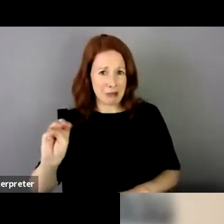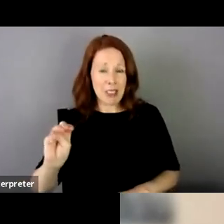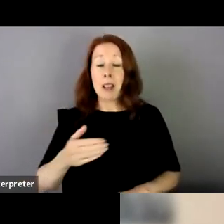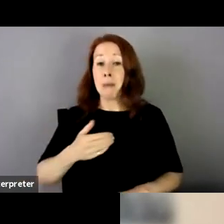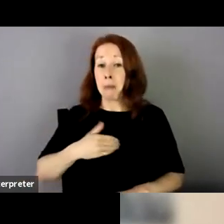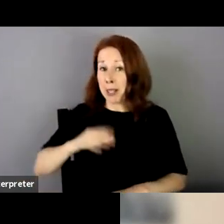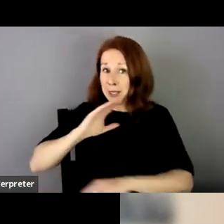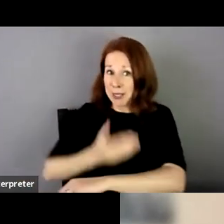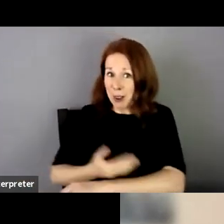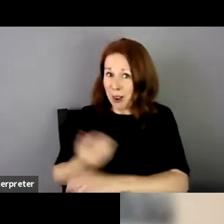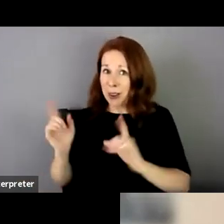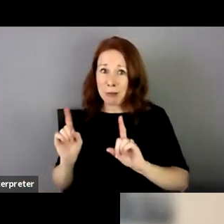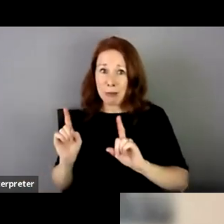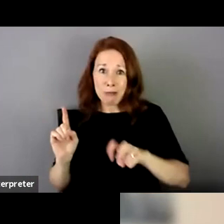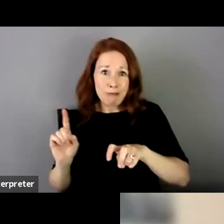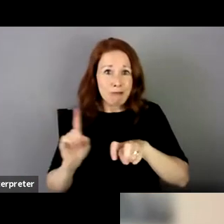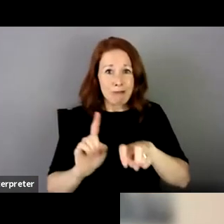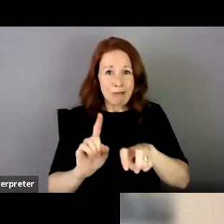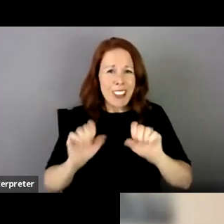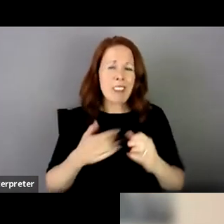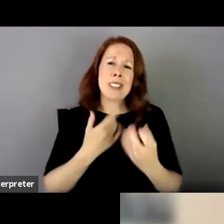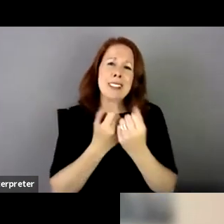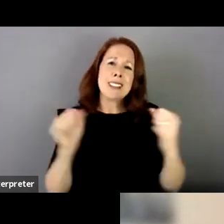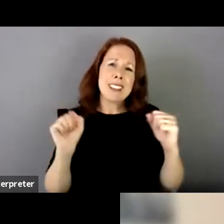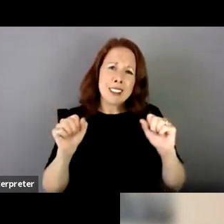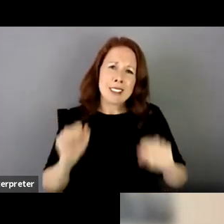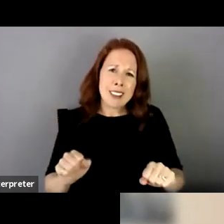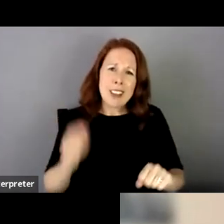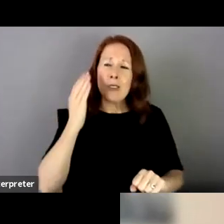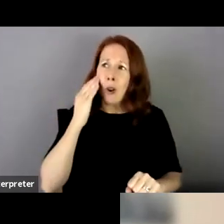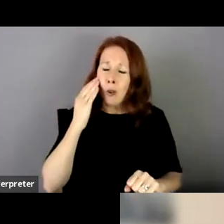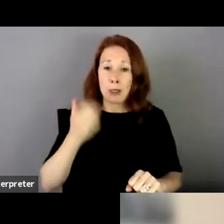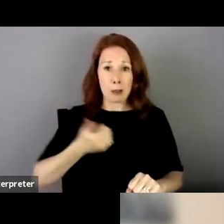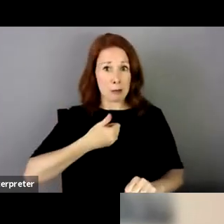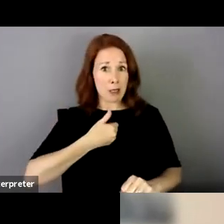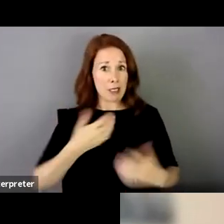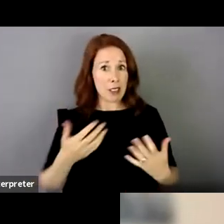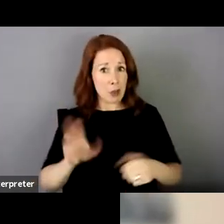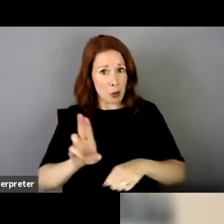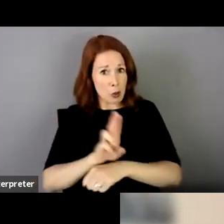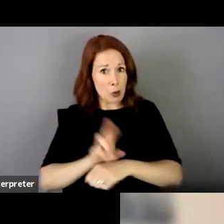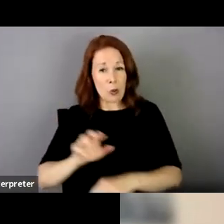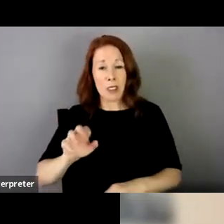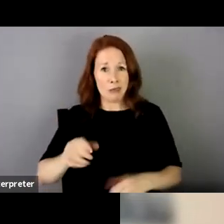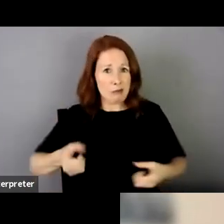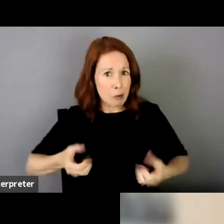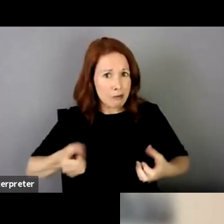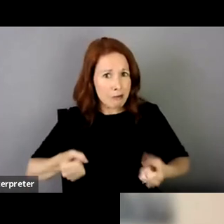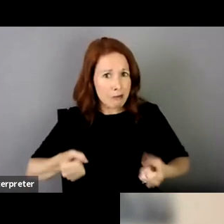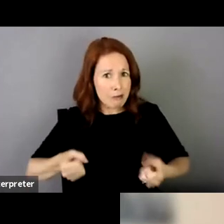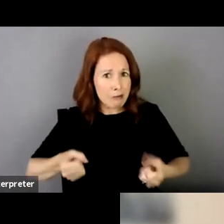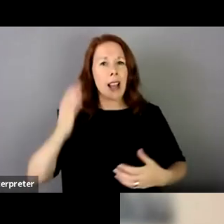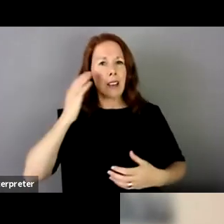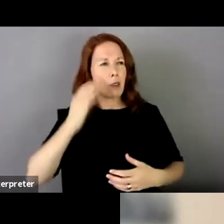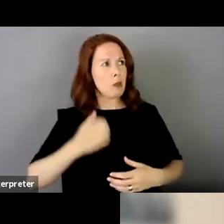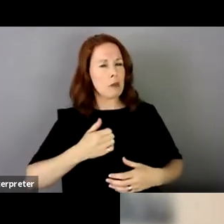my child and feel safe. And I know that as someone who's a mobility aid user, I'm not being excluded,